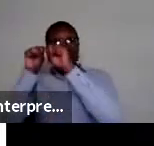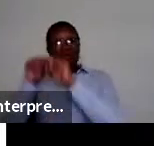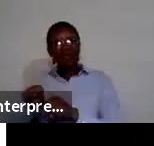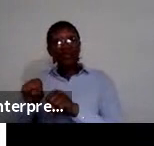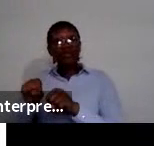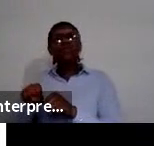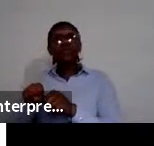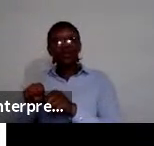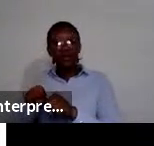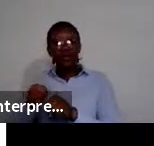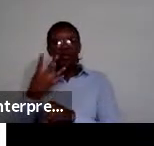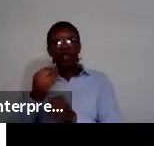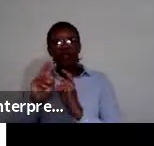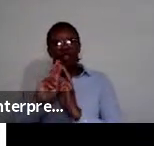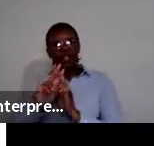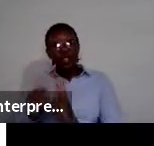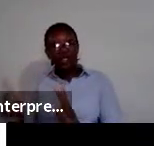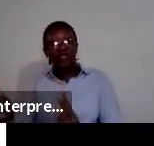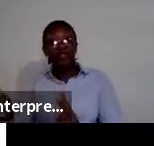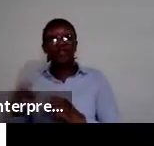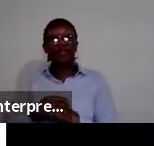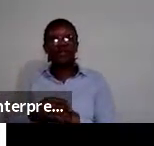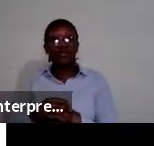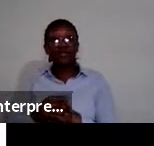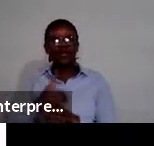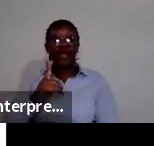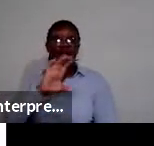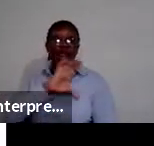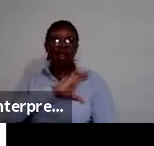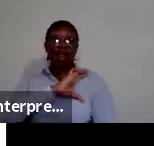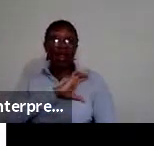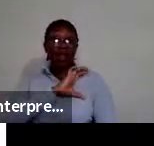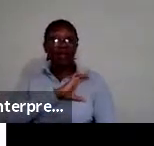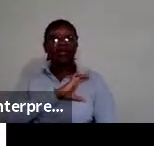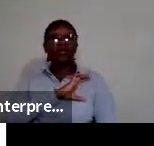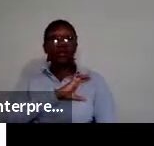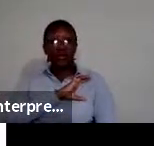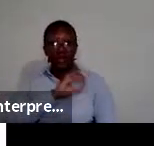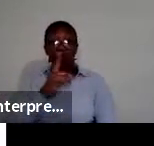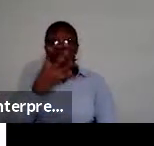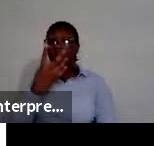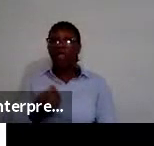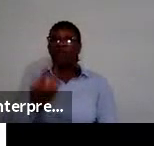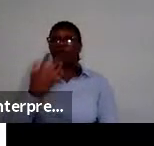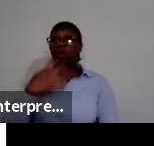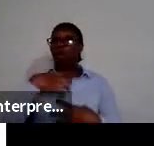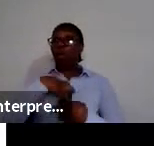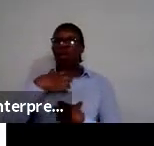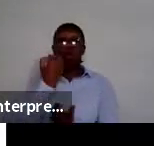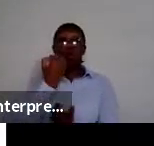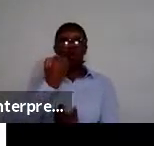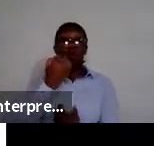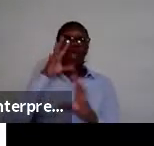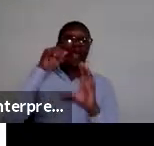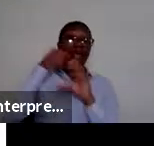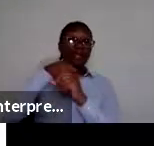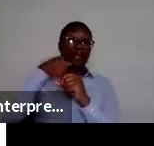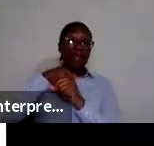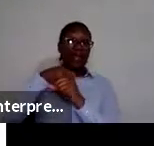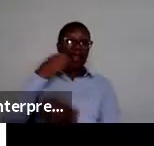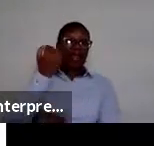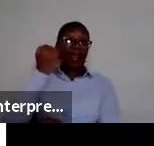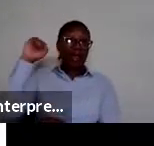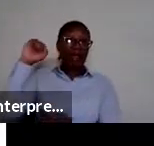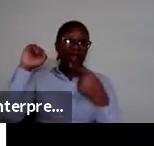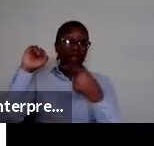prescribed by PAJA. Clients may exhaust all the internal appeal processes as contained in the Customs and Excise